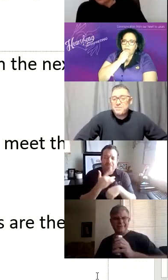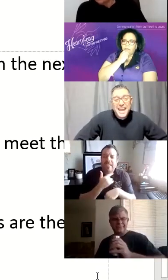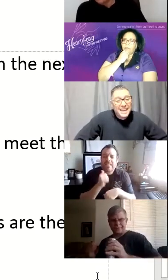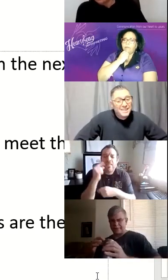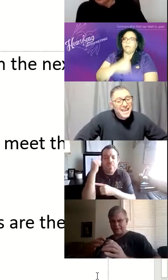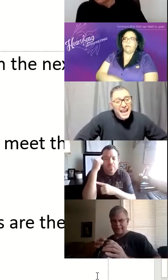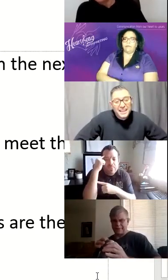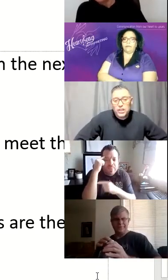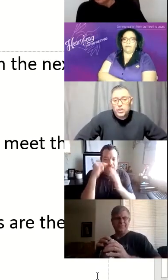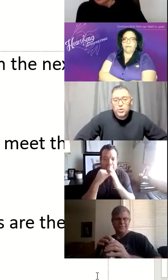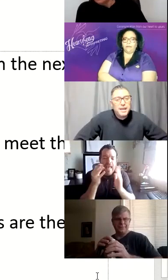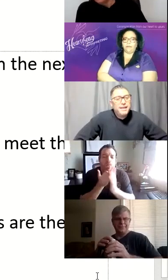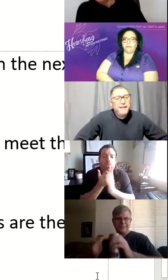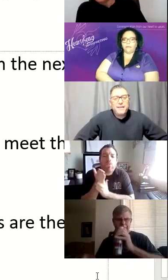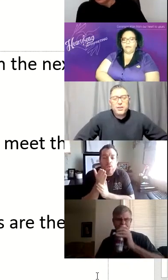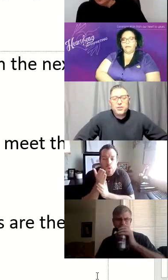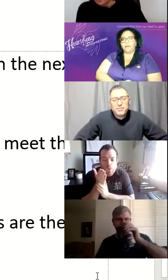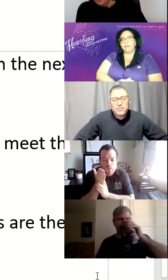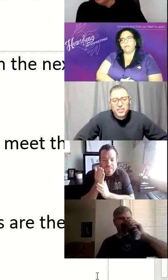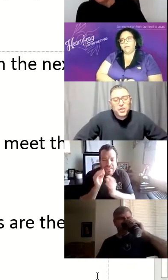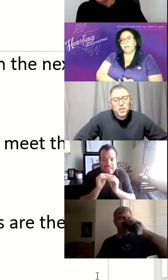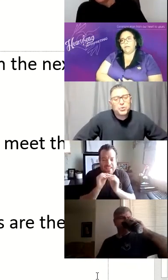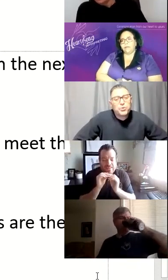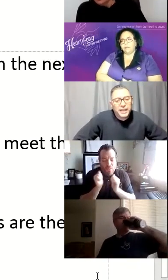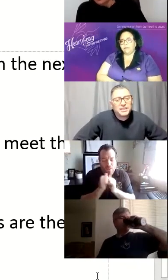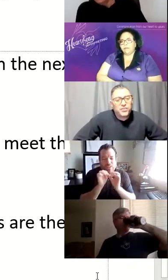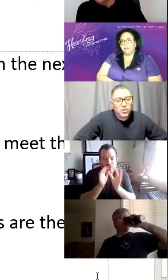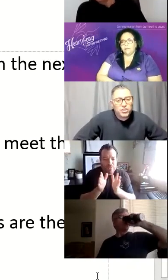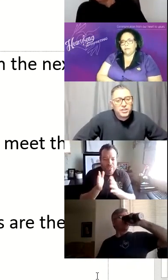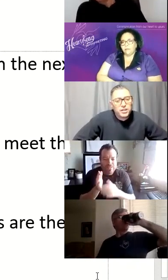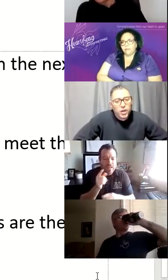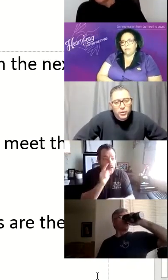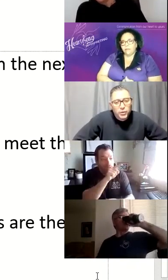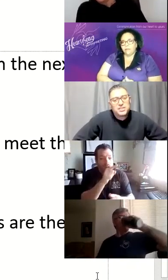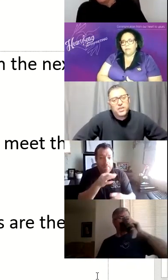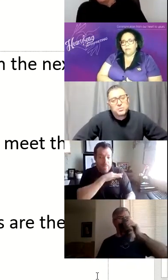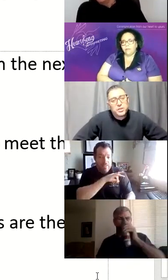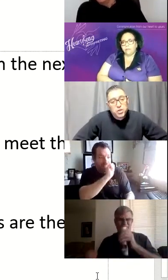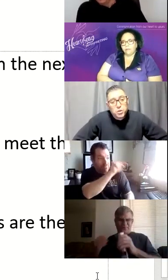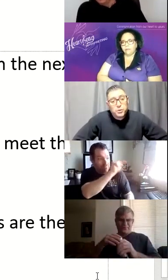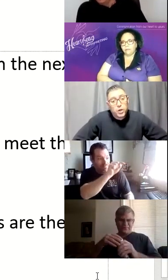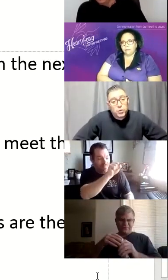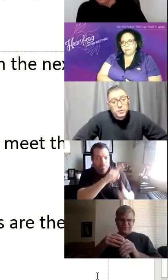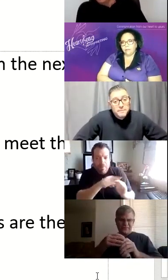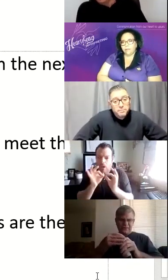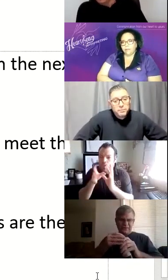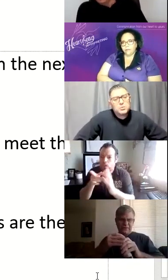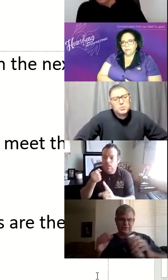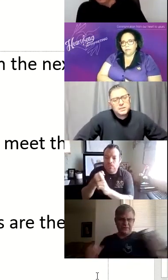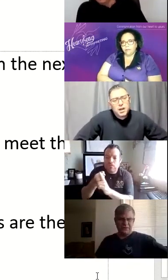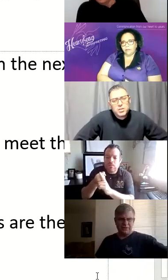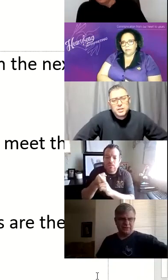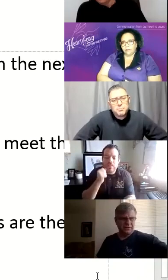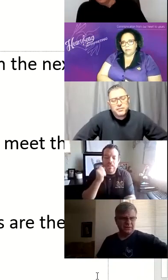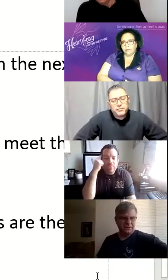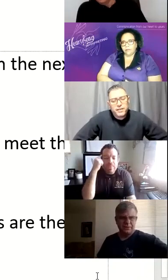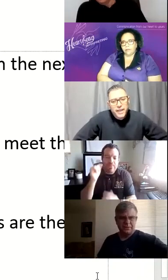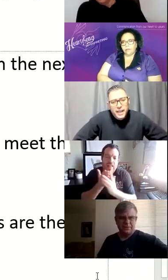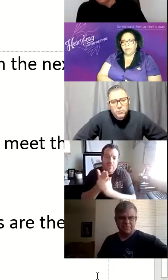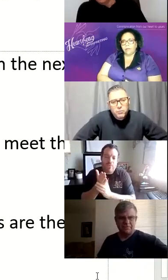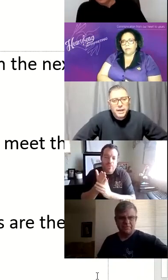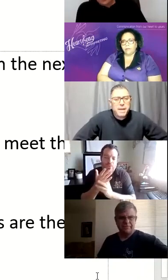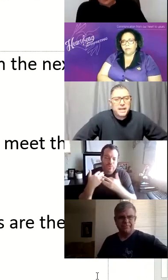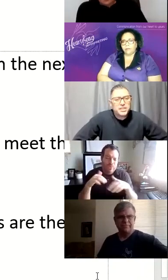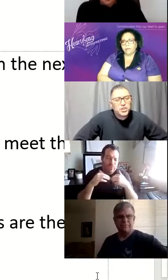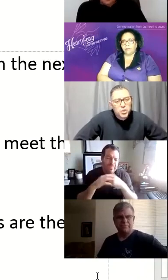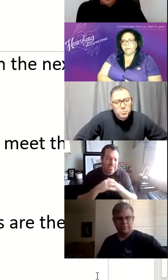times, man, I'm telling you, you have to think through things first, with as far as where the interpreter goes, because what's also going to benefit